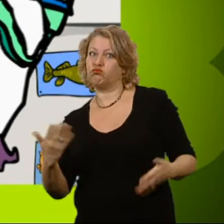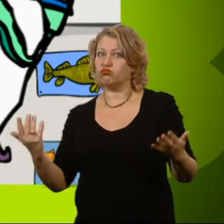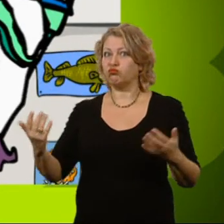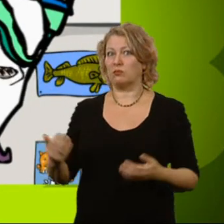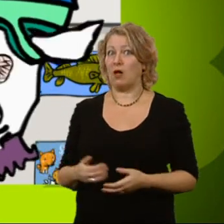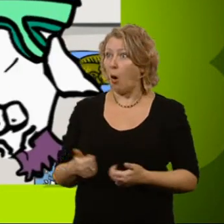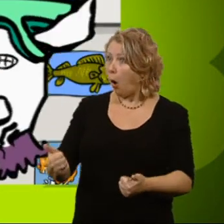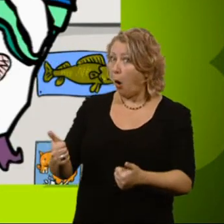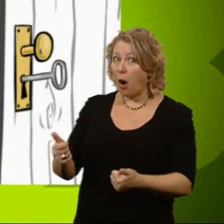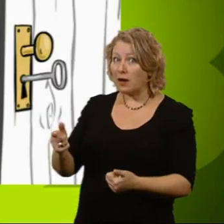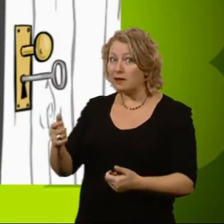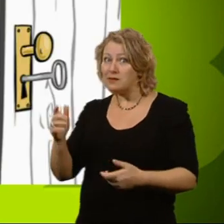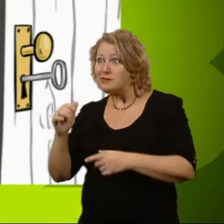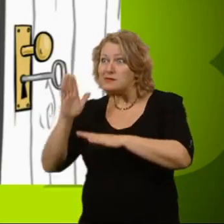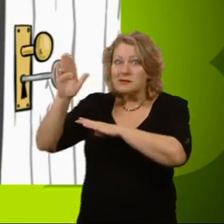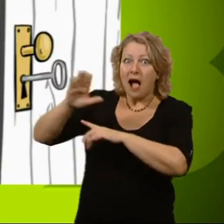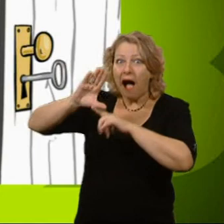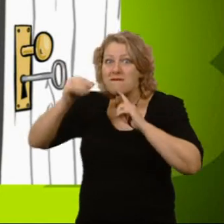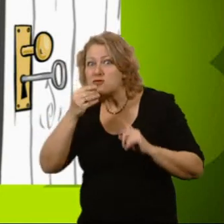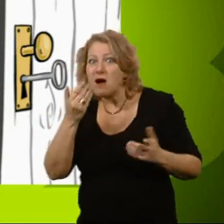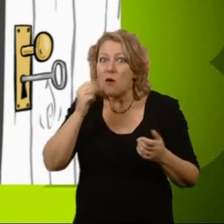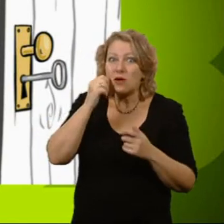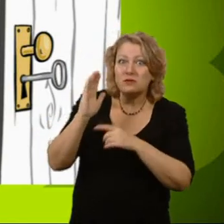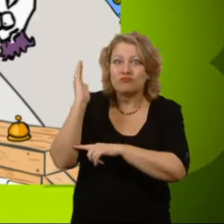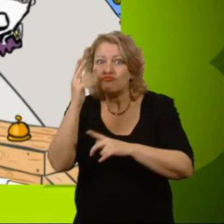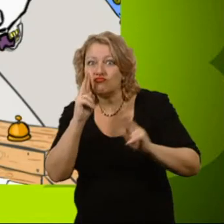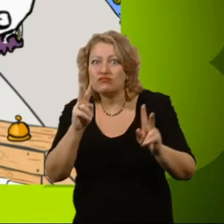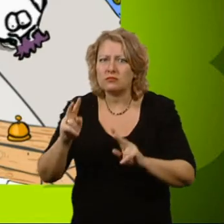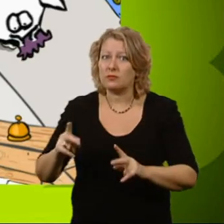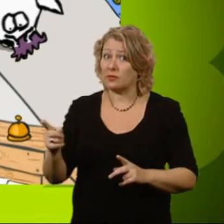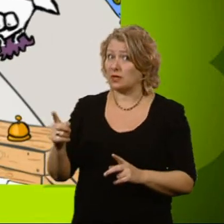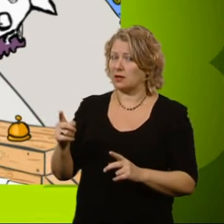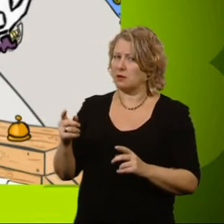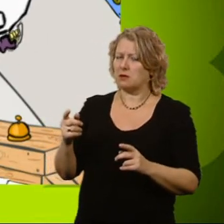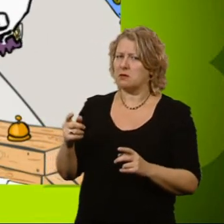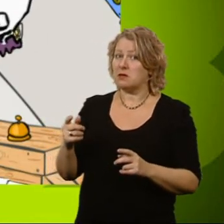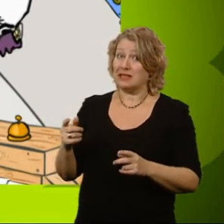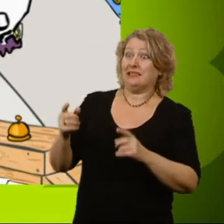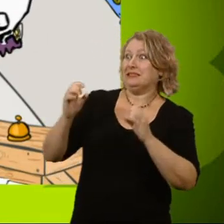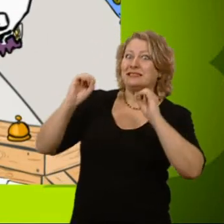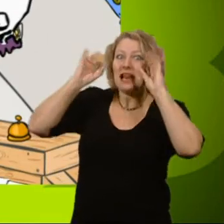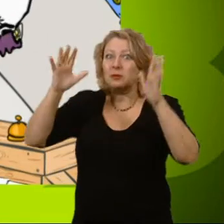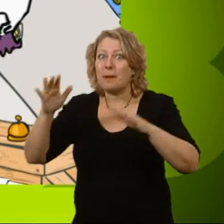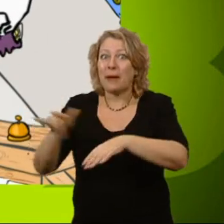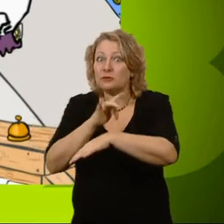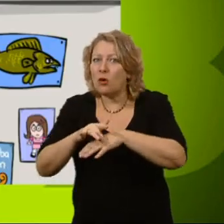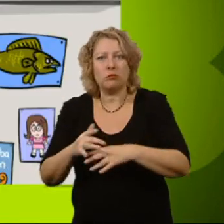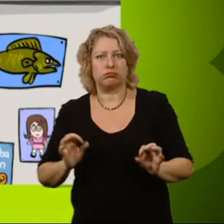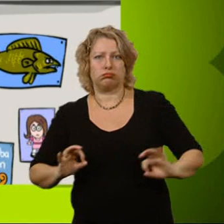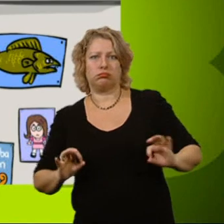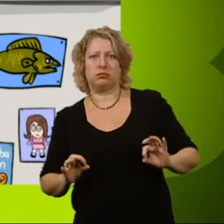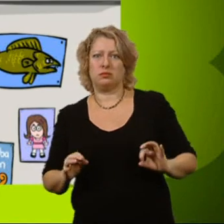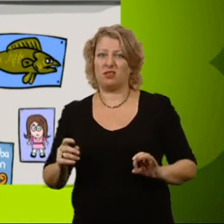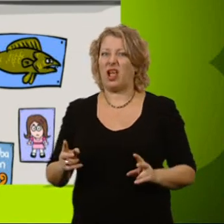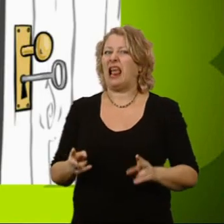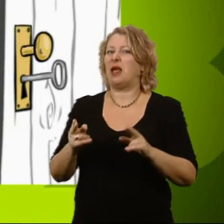you going on safari in Africa? No. Are you doing a massive celebrity panto? You're doing a